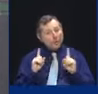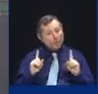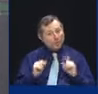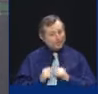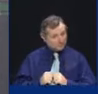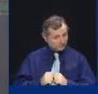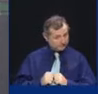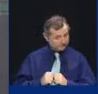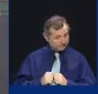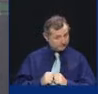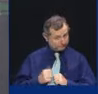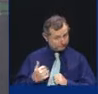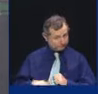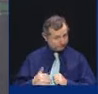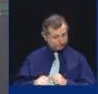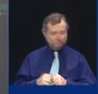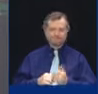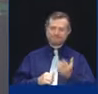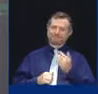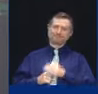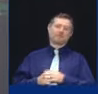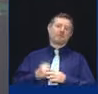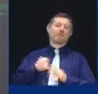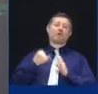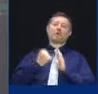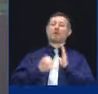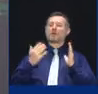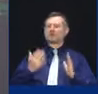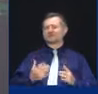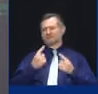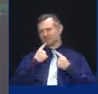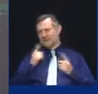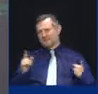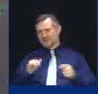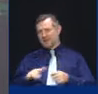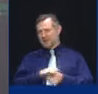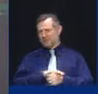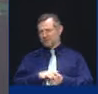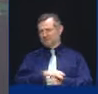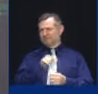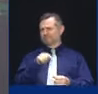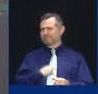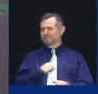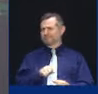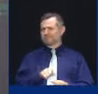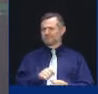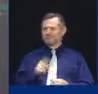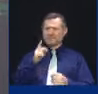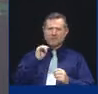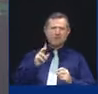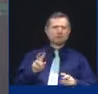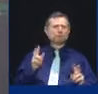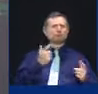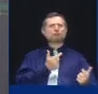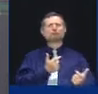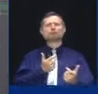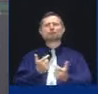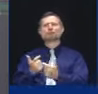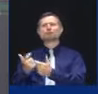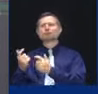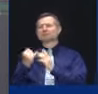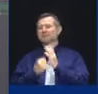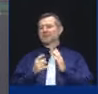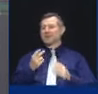entire school of artists. And landscape appreciation. Come see the Hudson River, one